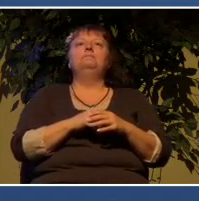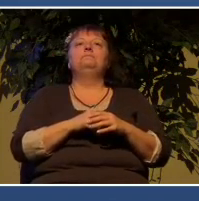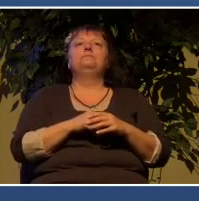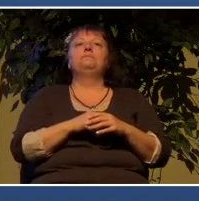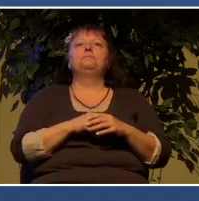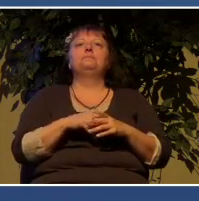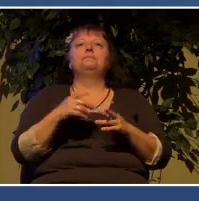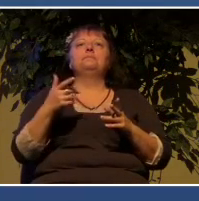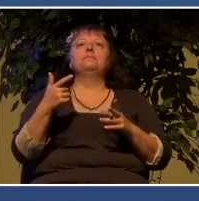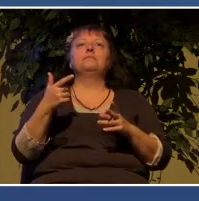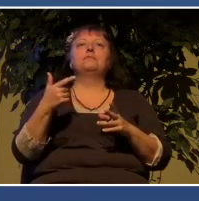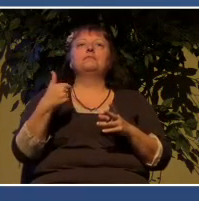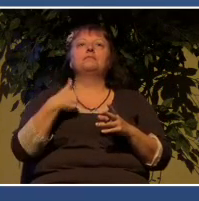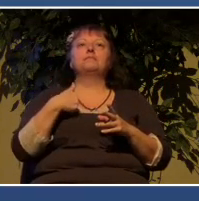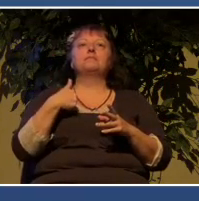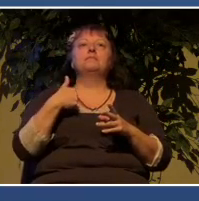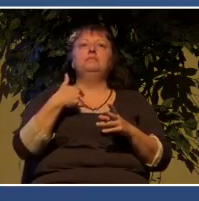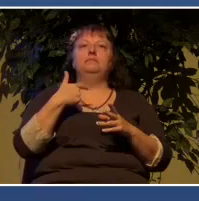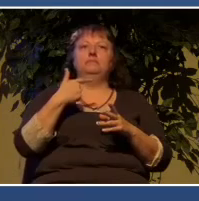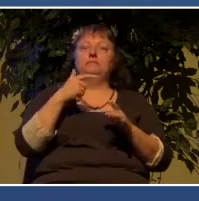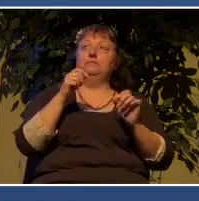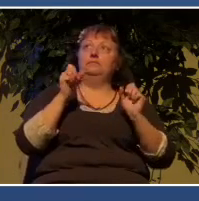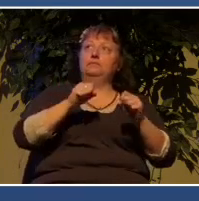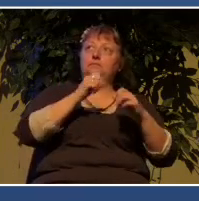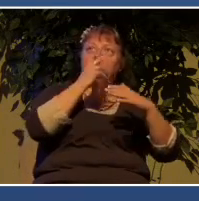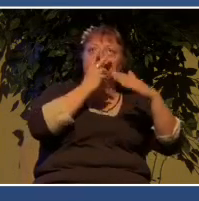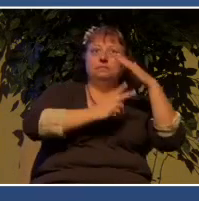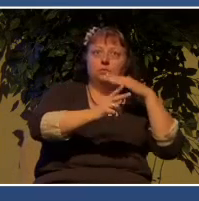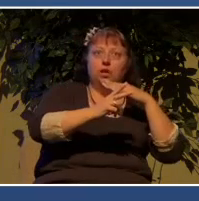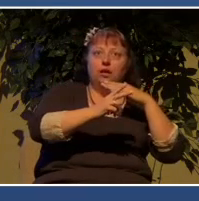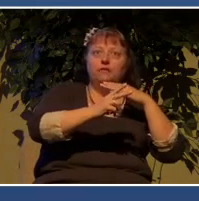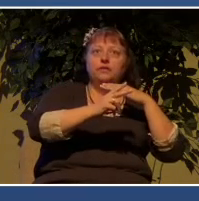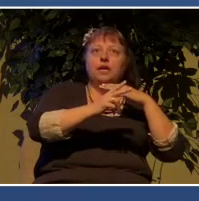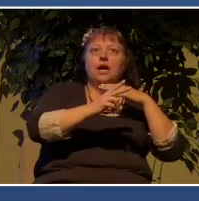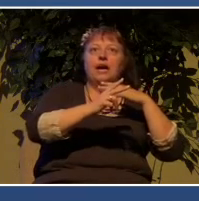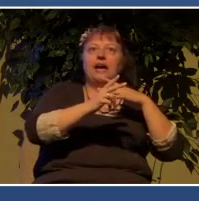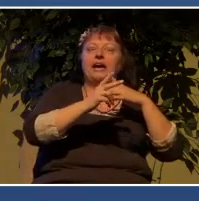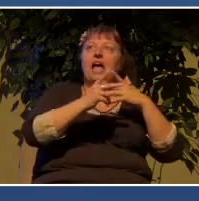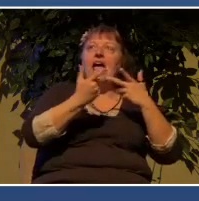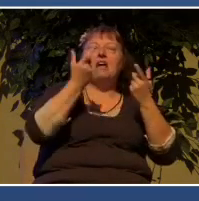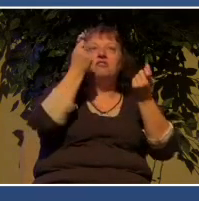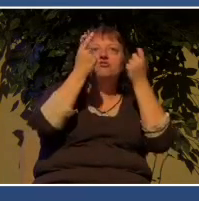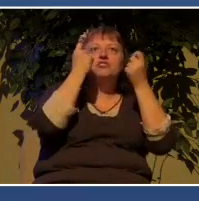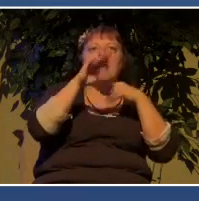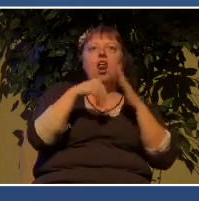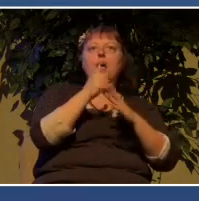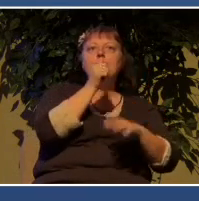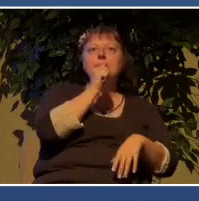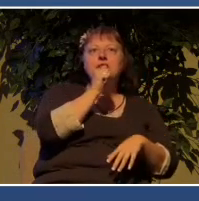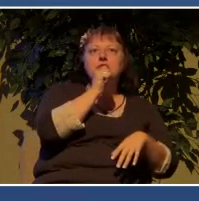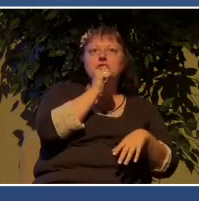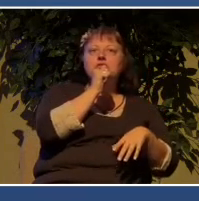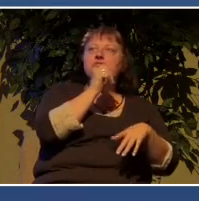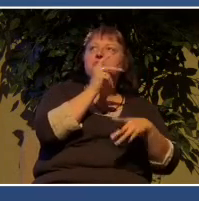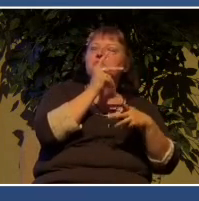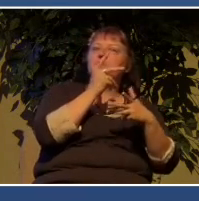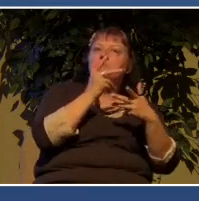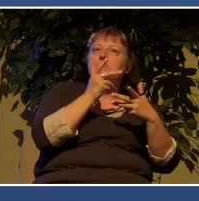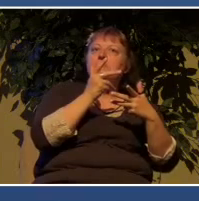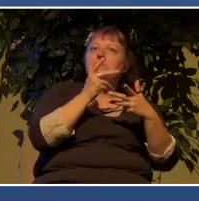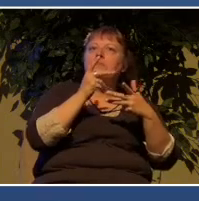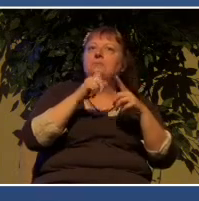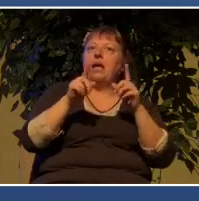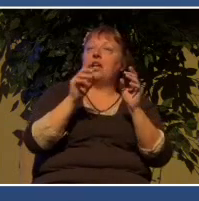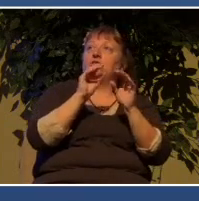I have faith that can move mountains. Now that's no insignificant gift. When is the last time, you